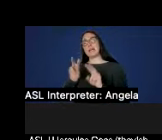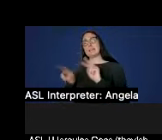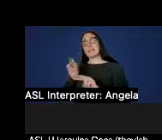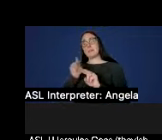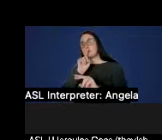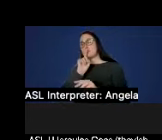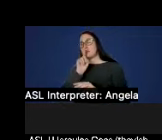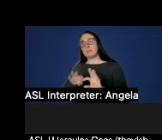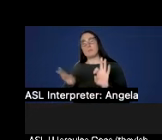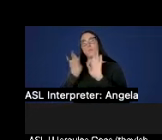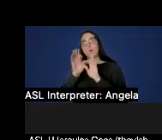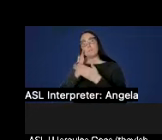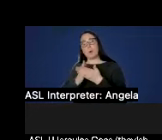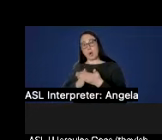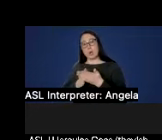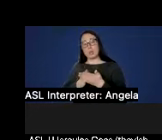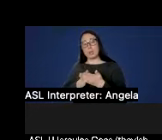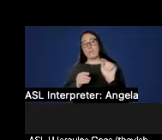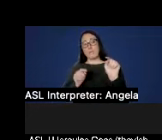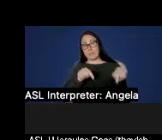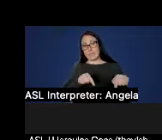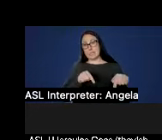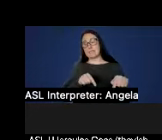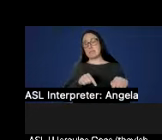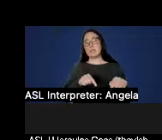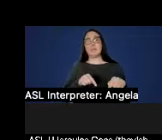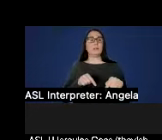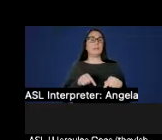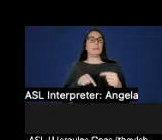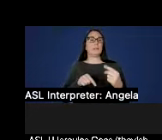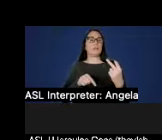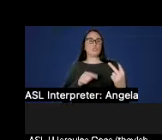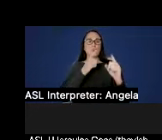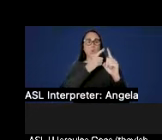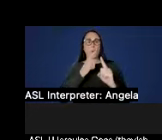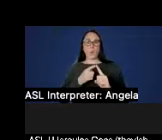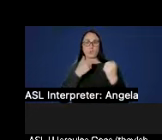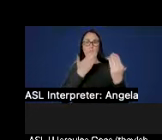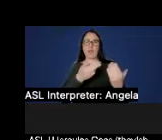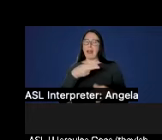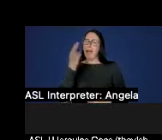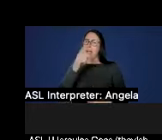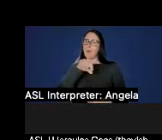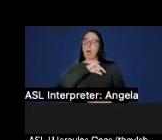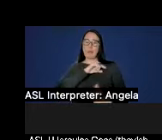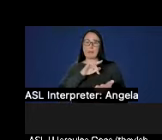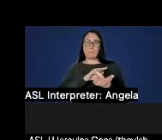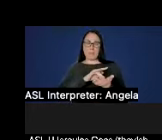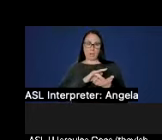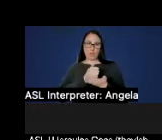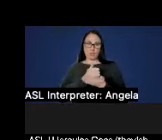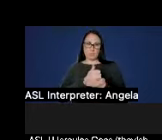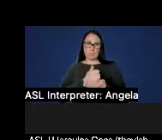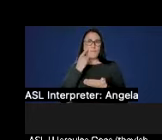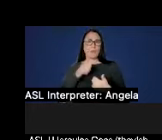this. Like we talked about at the beginning, those two goals to provide that high quality medical treatment to the